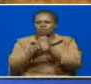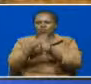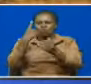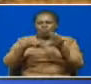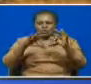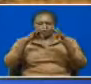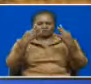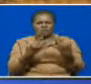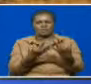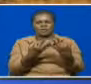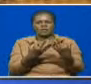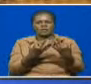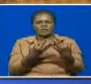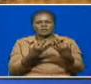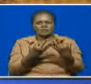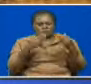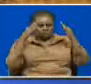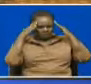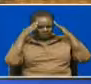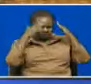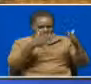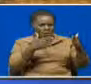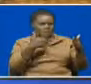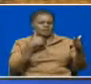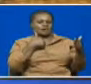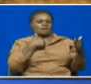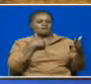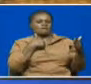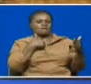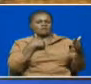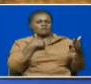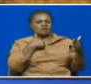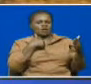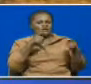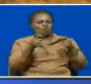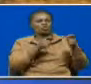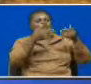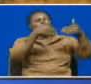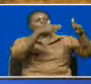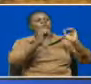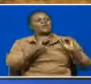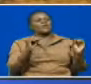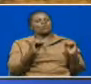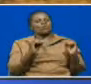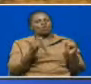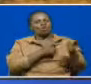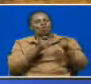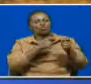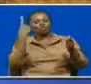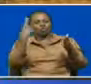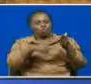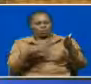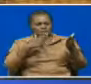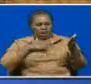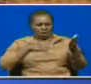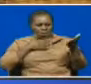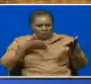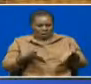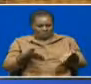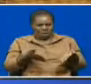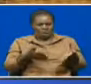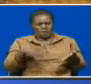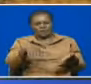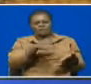is we were very deliberate that we can't control what's out there. What we can do is create